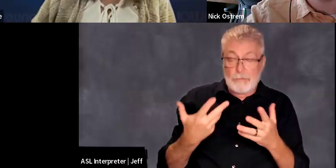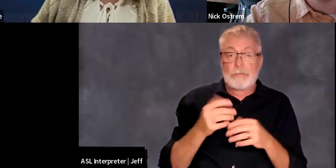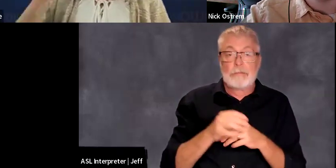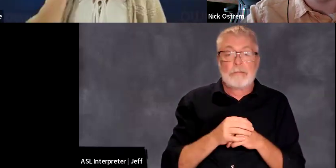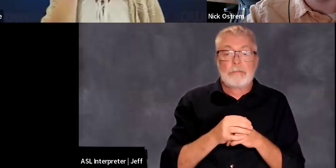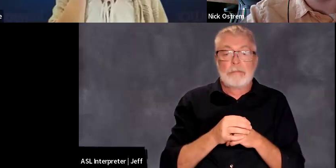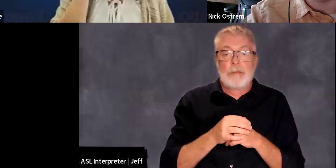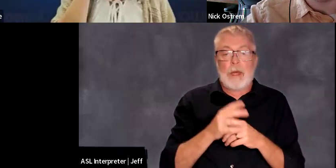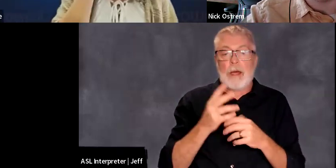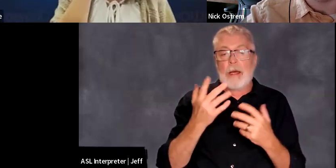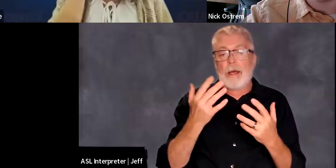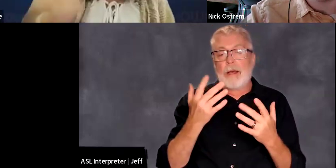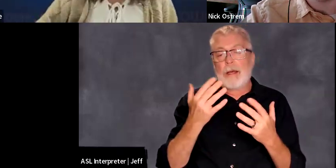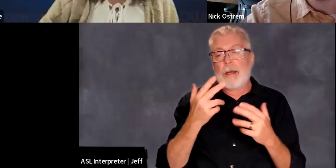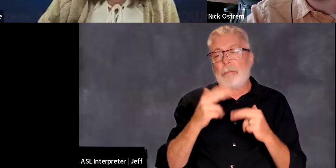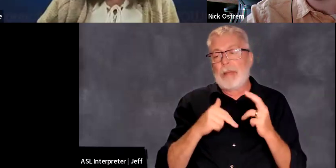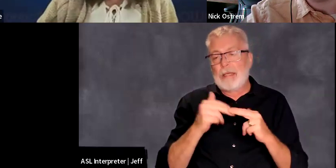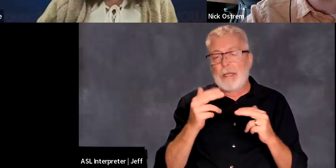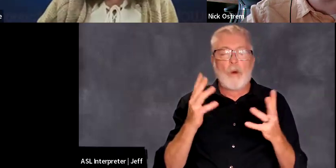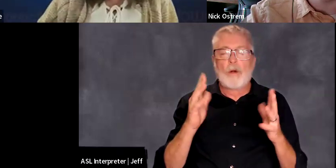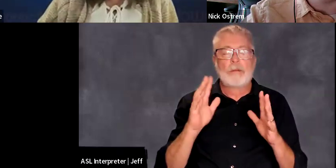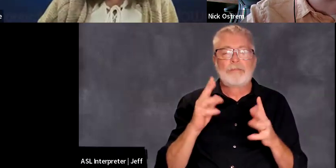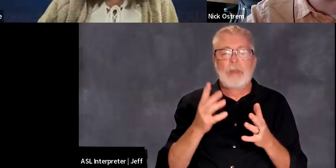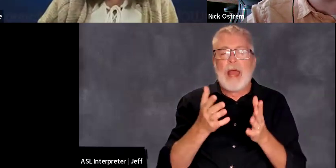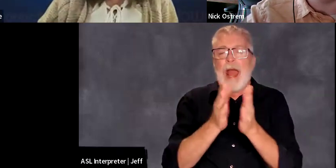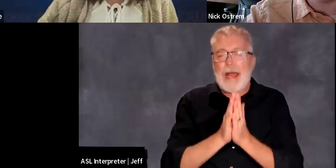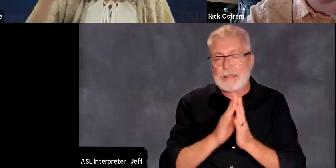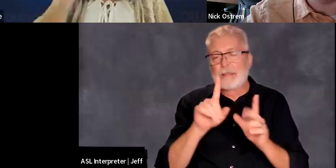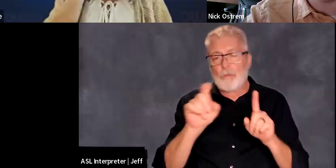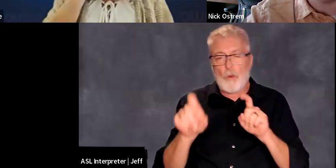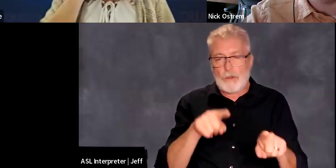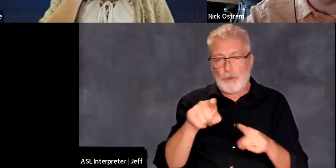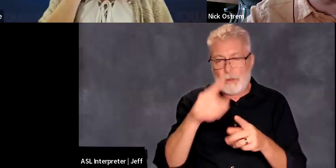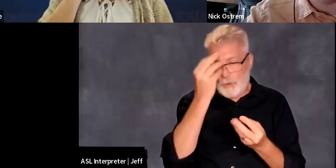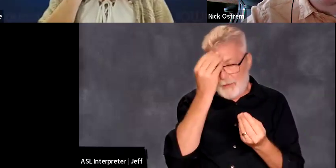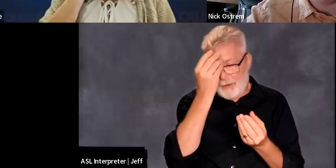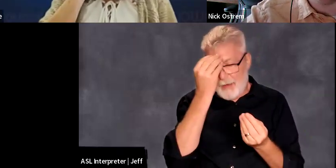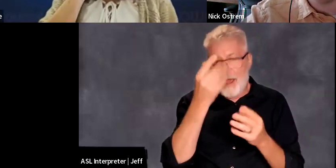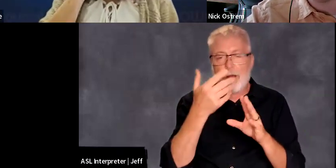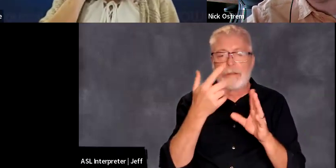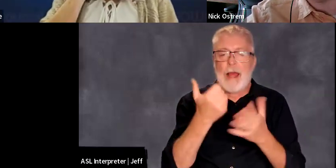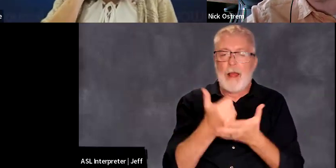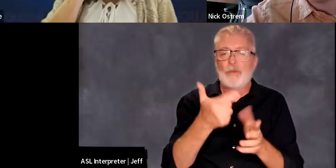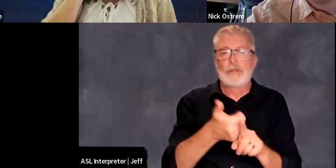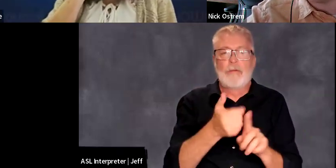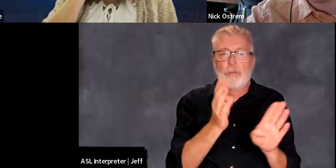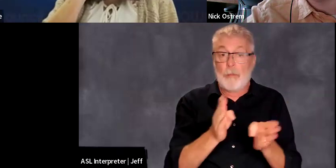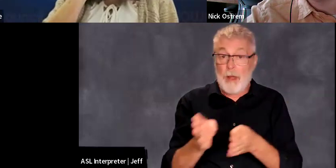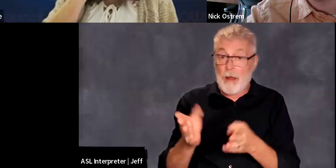um, building, getting asking some questions that you might need to ask yourself to help prepare